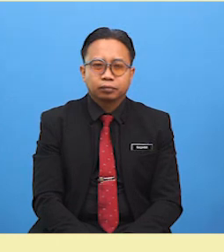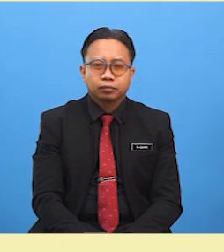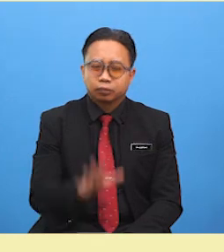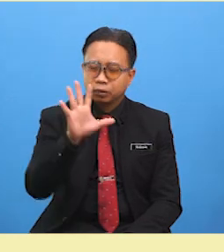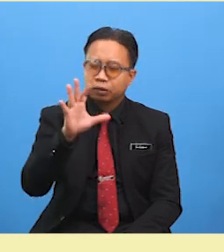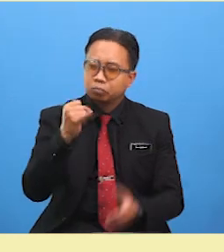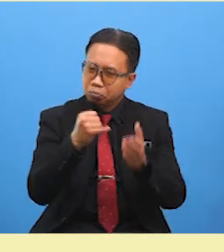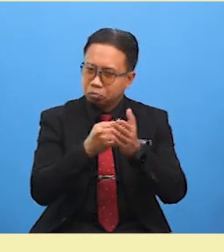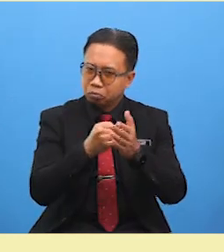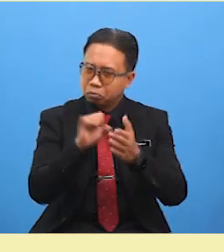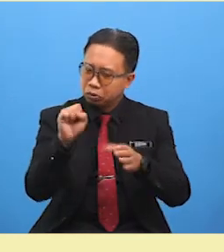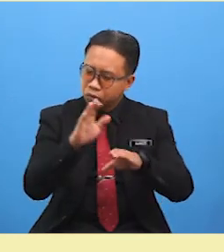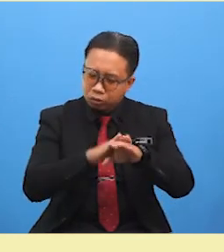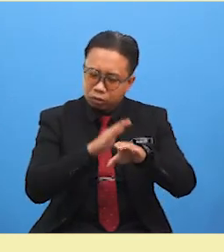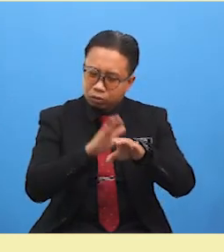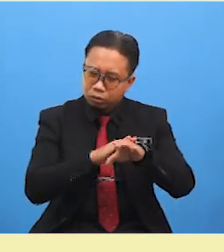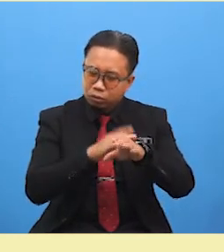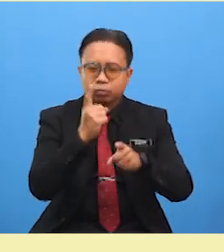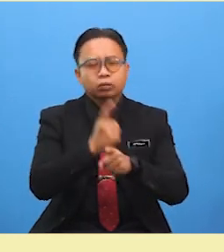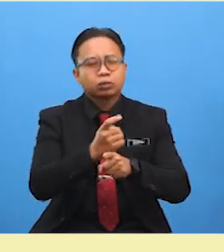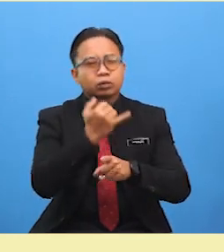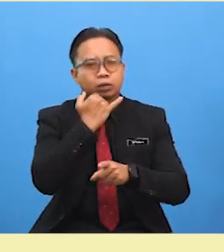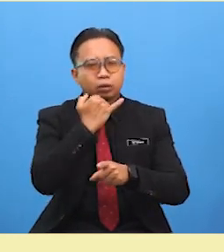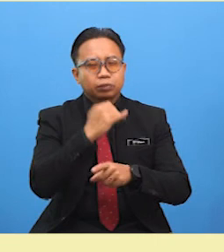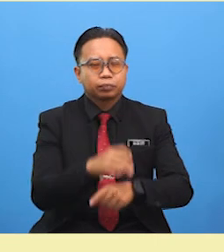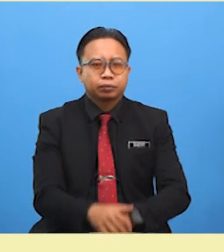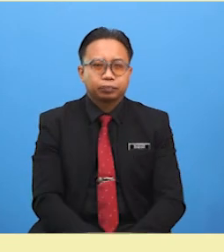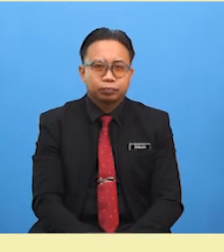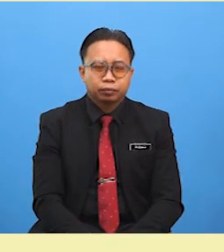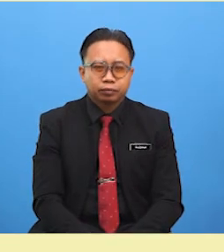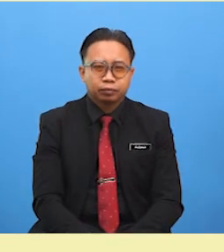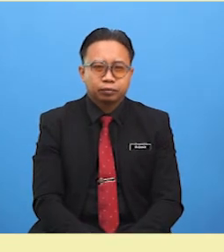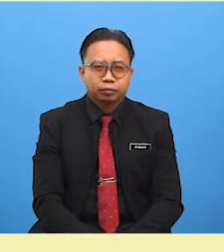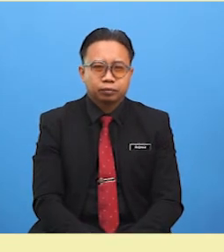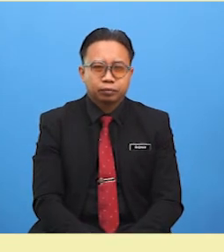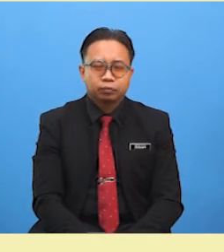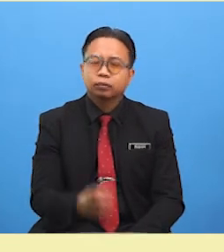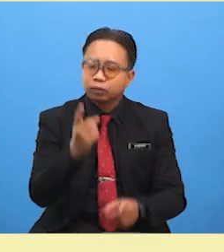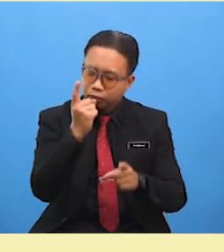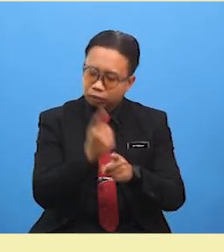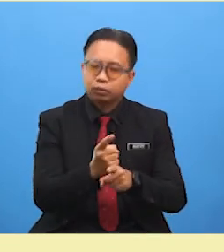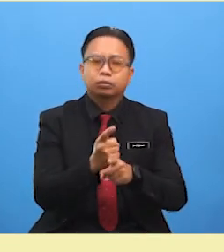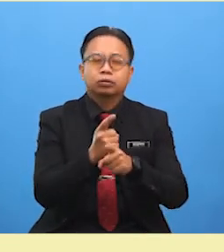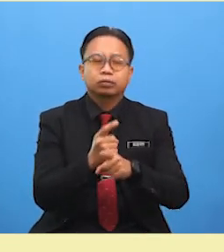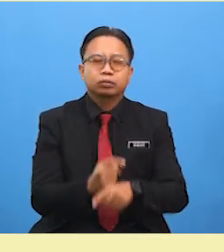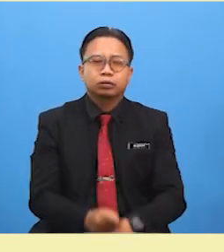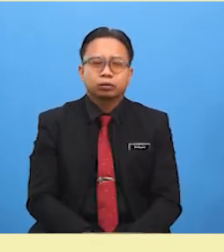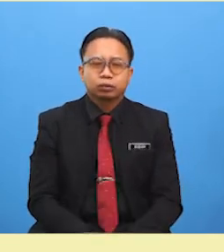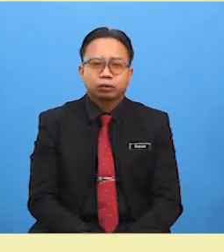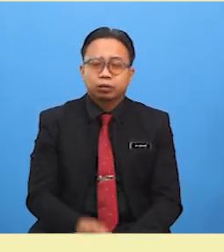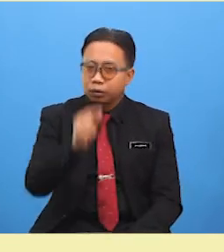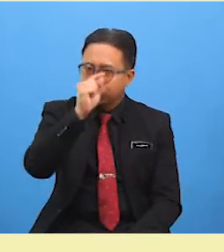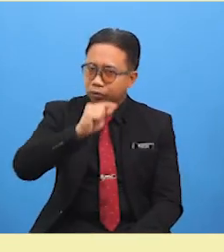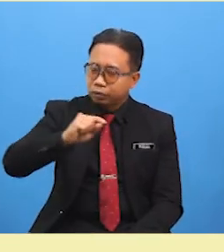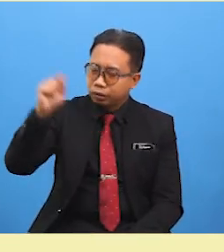It is slow. Is this a true or is it a false statement? It is indeed a true and correct statement. So once again,